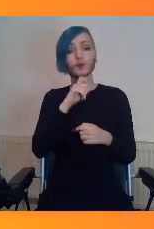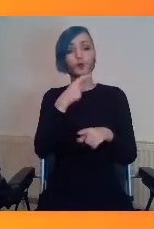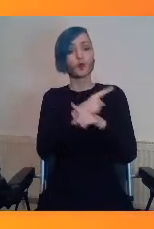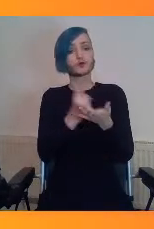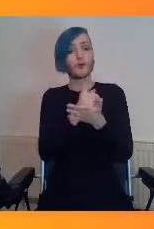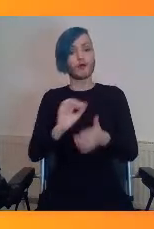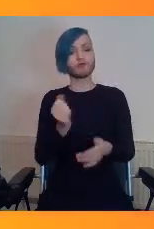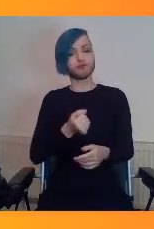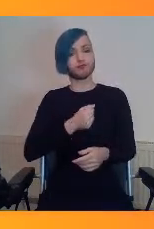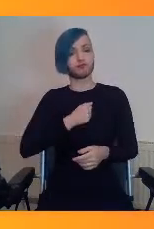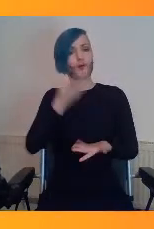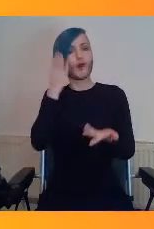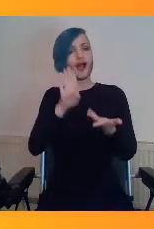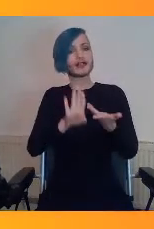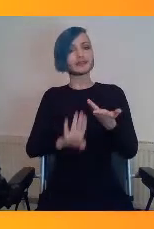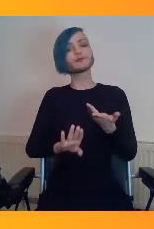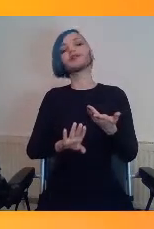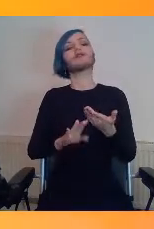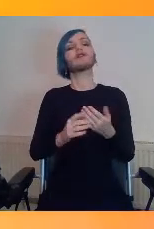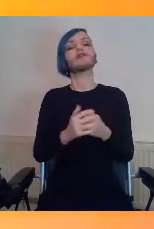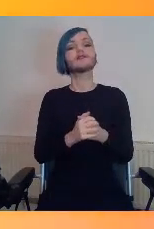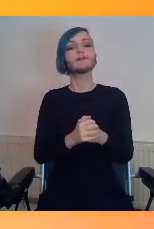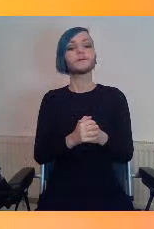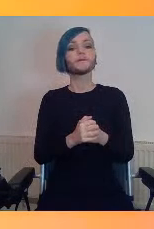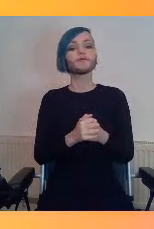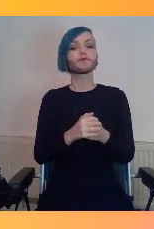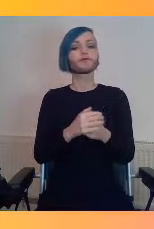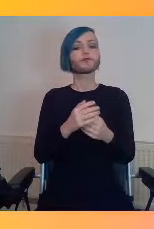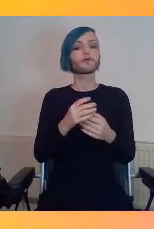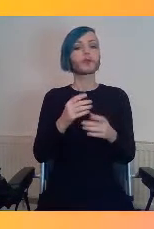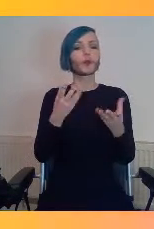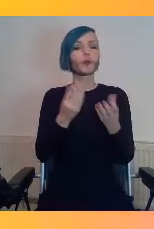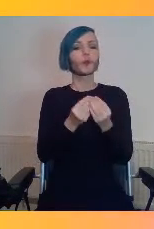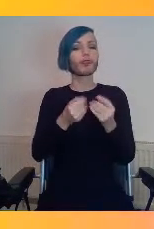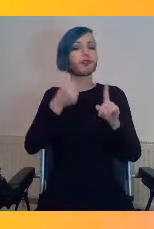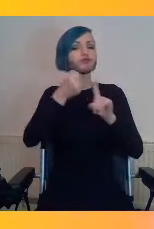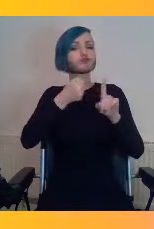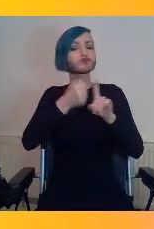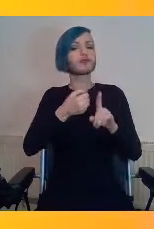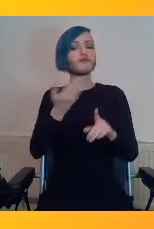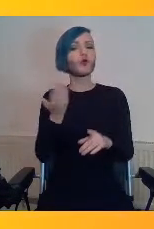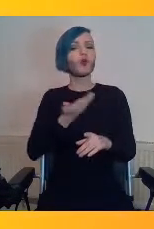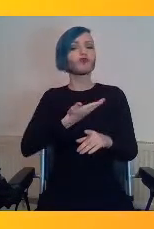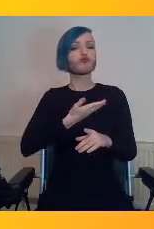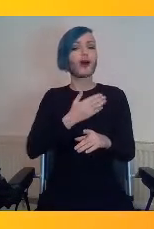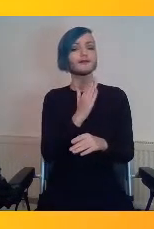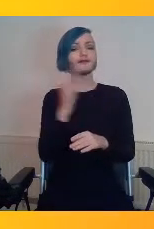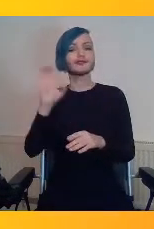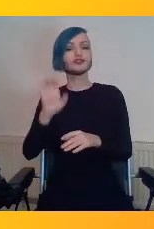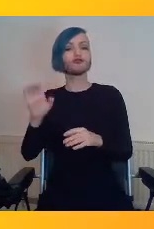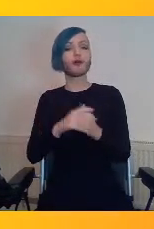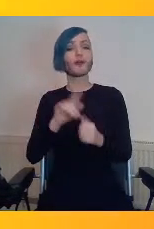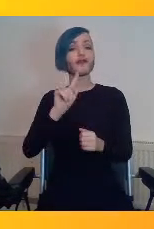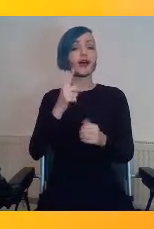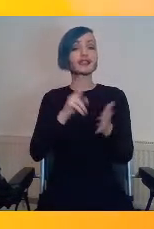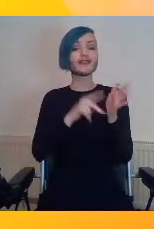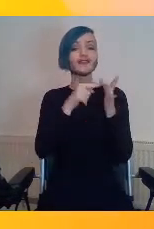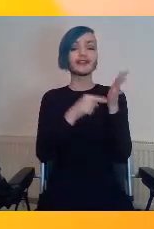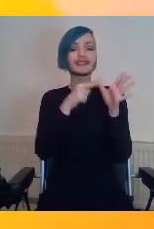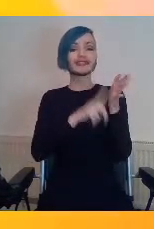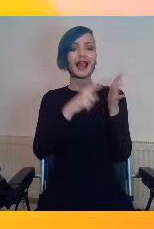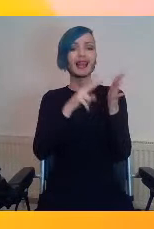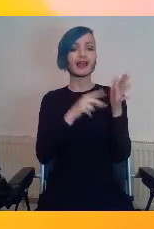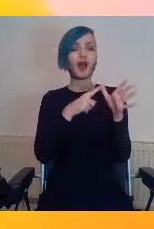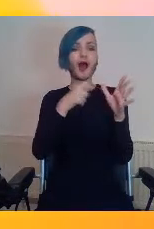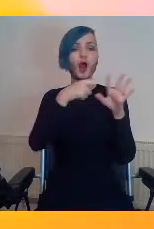LGBTI rights across Eastern Europe. Firstly, we have Vitalina Koval, and she is, give us a wave, she